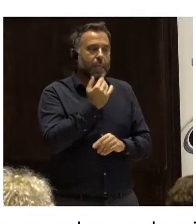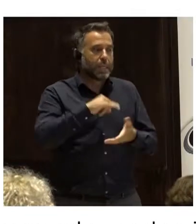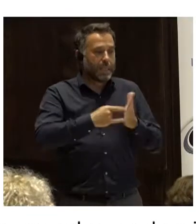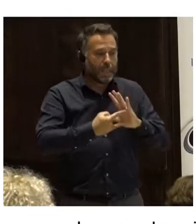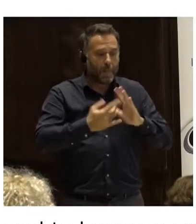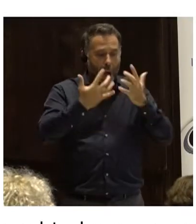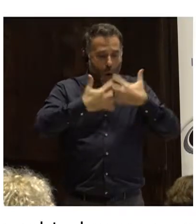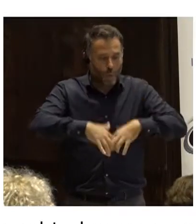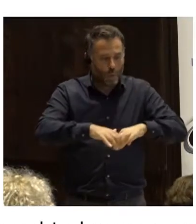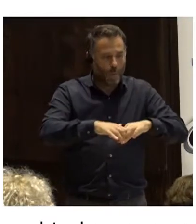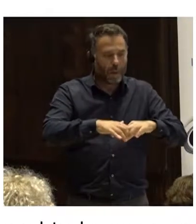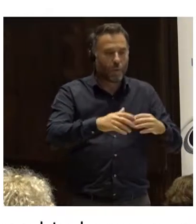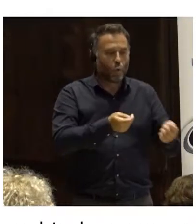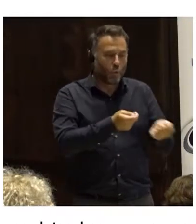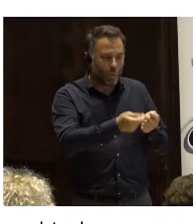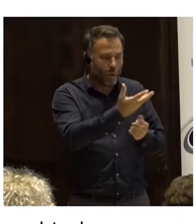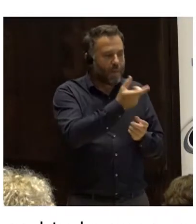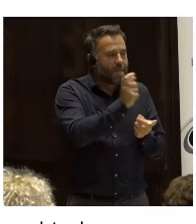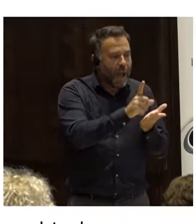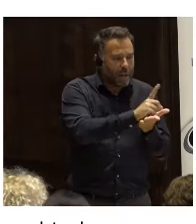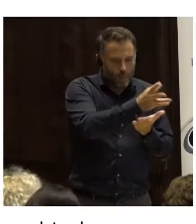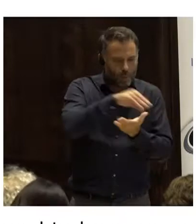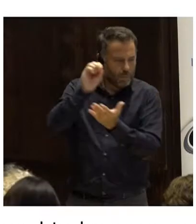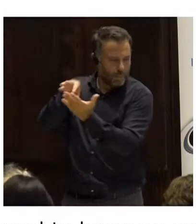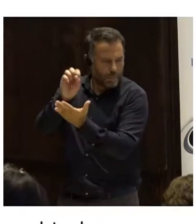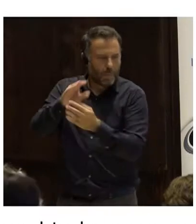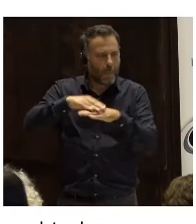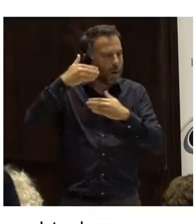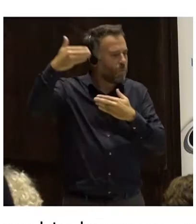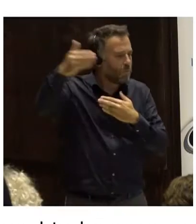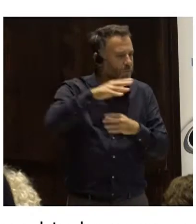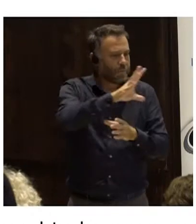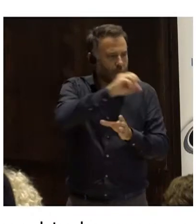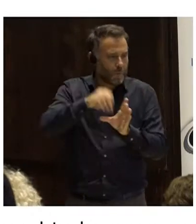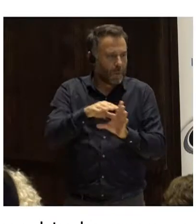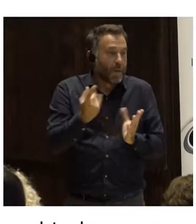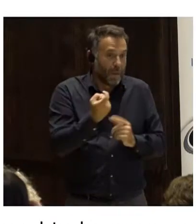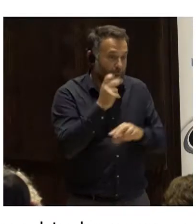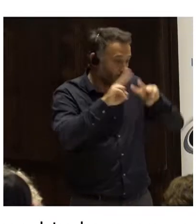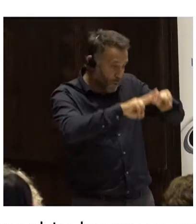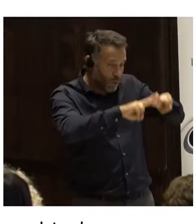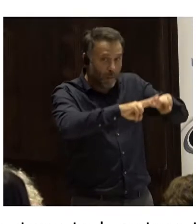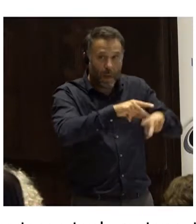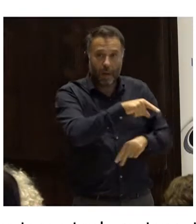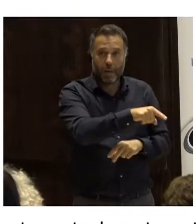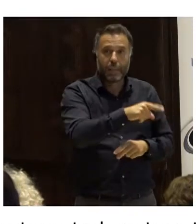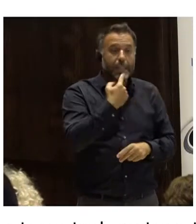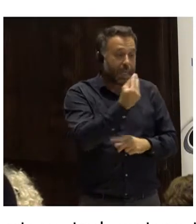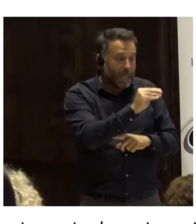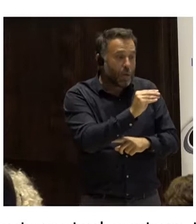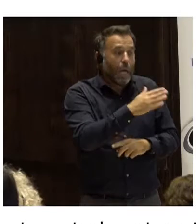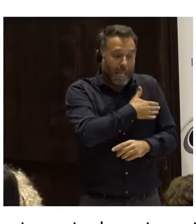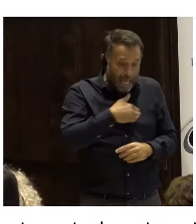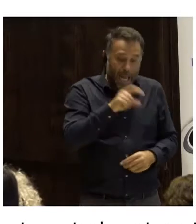or prompting, it needs to watch. If that child's already reaching for the switch, don't tell the child, hit